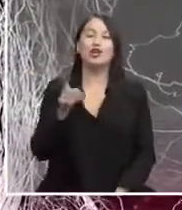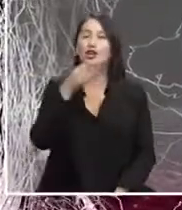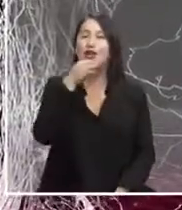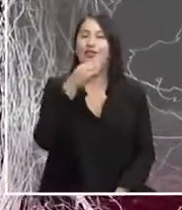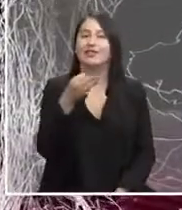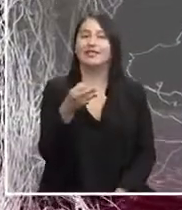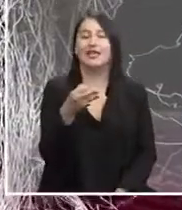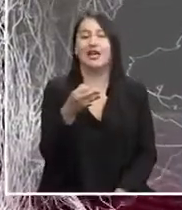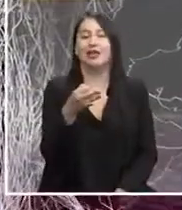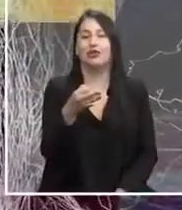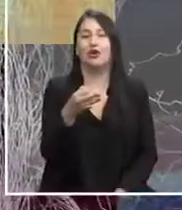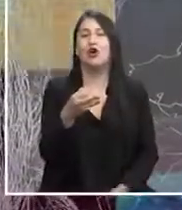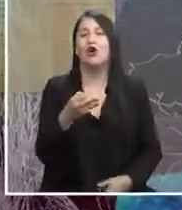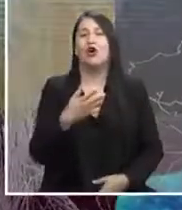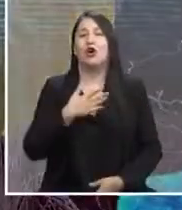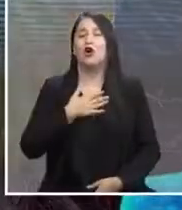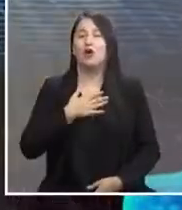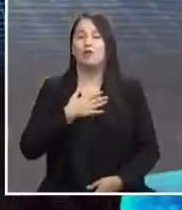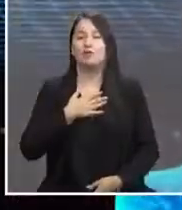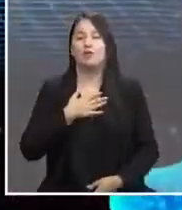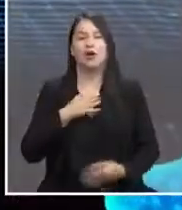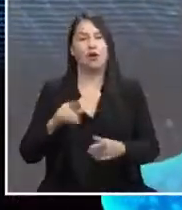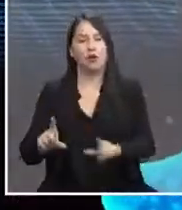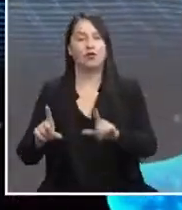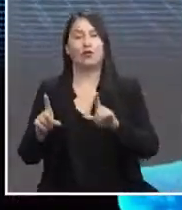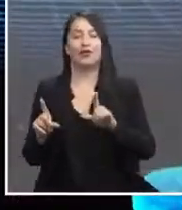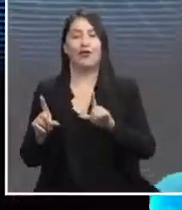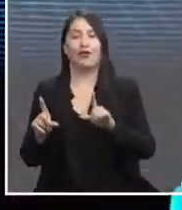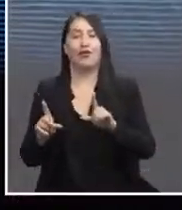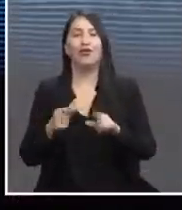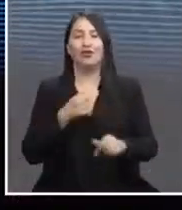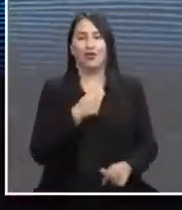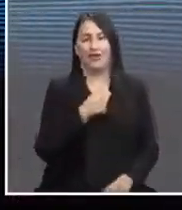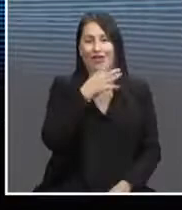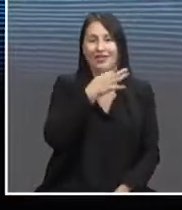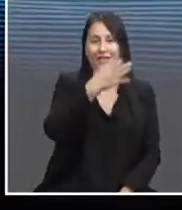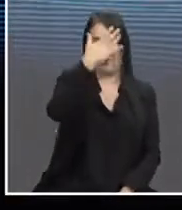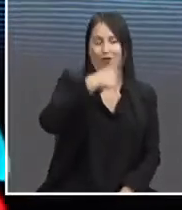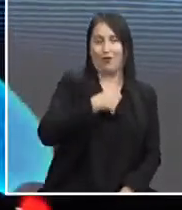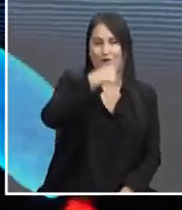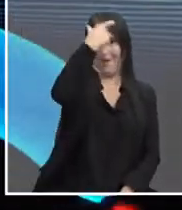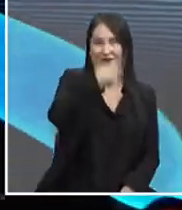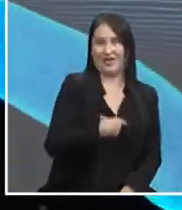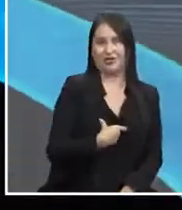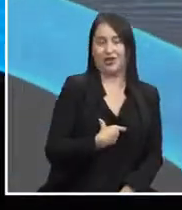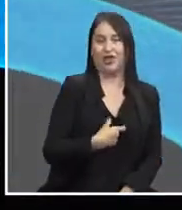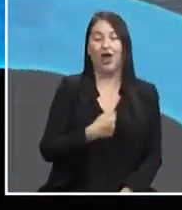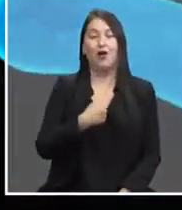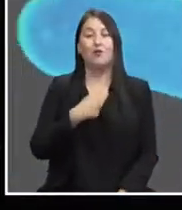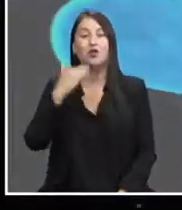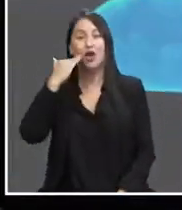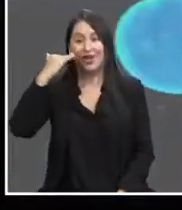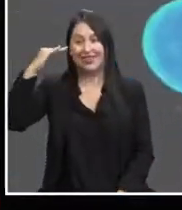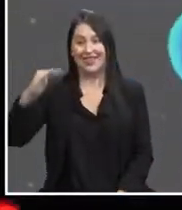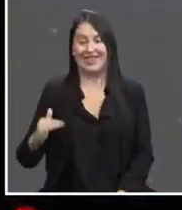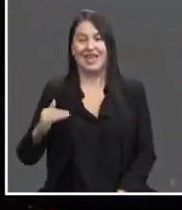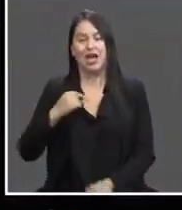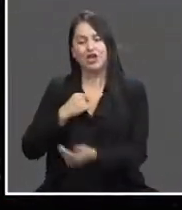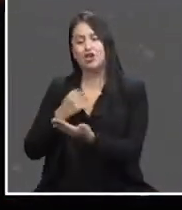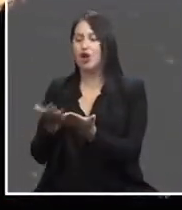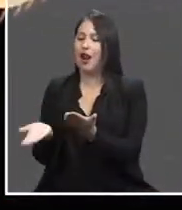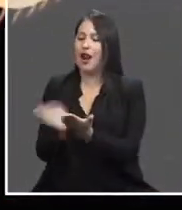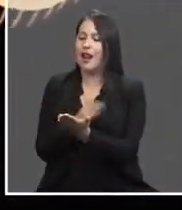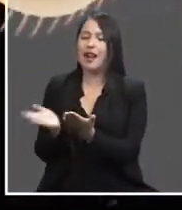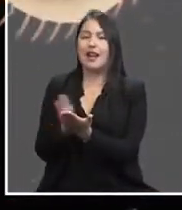shared planet. This is the Co who, as a child, gobbled up books about adventurers traveling across